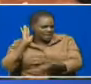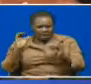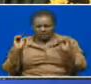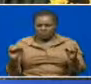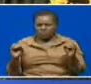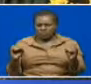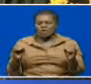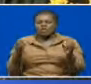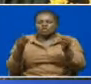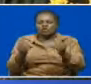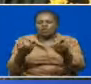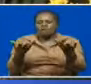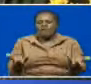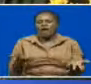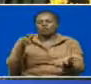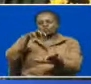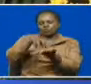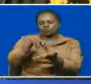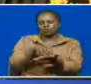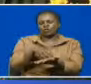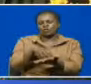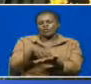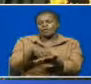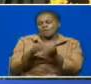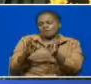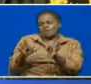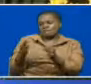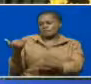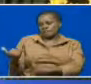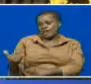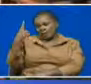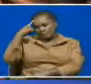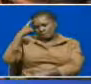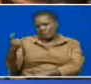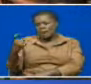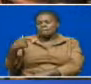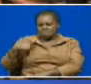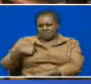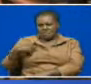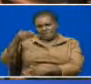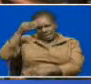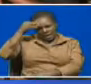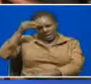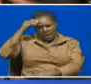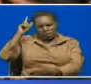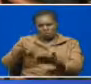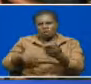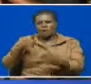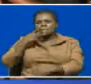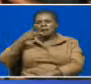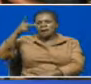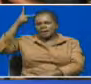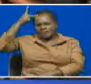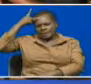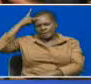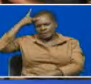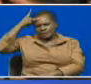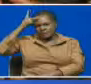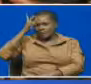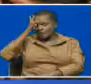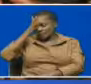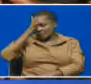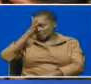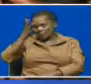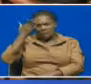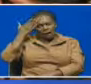So then how do we help such kids? Okay, one thing I've come to learn, that parents should actually be aware